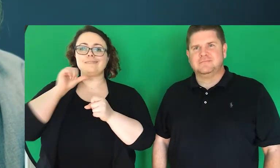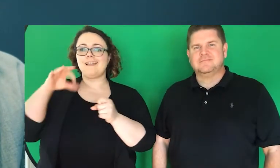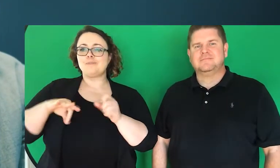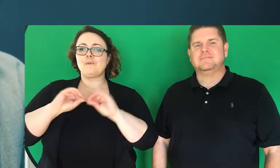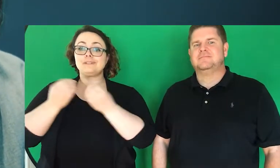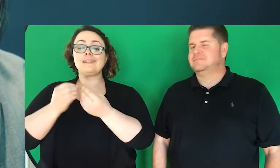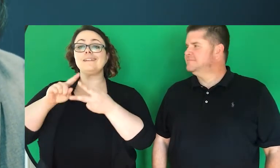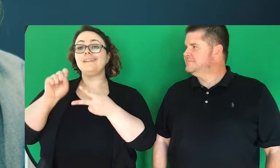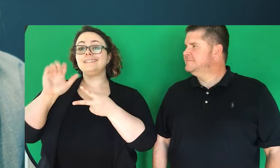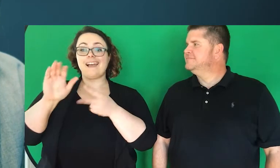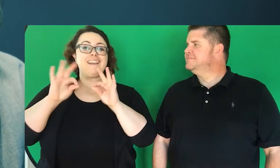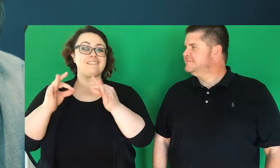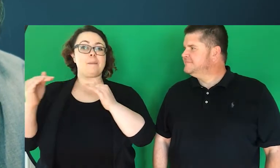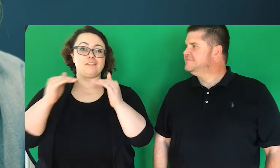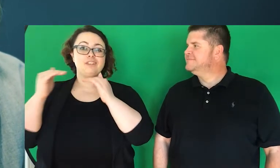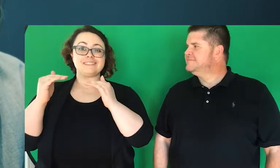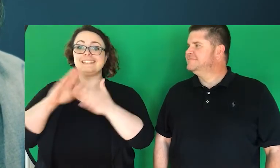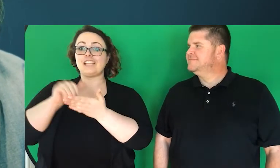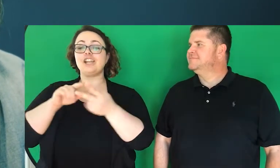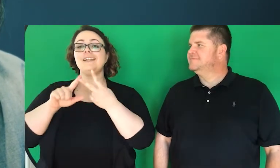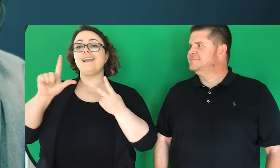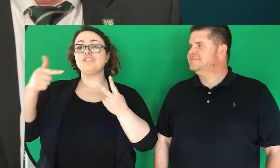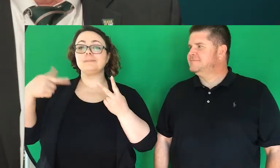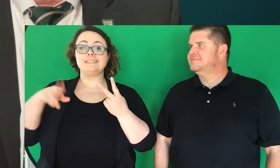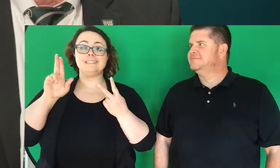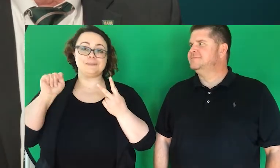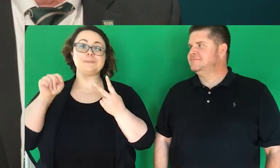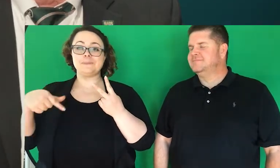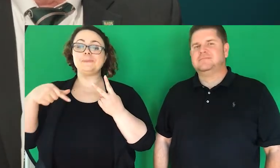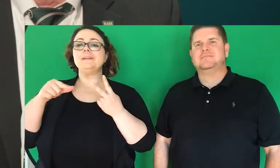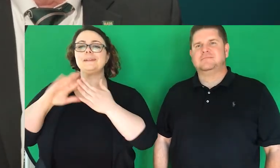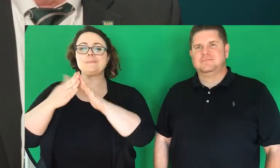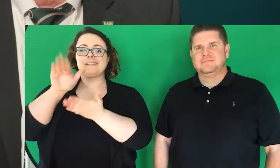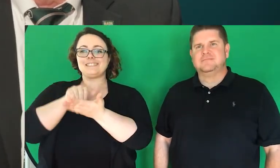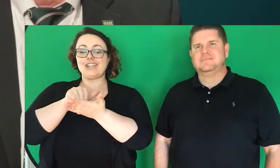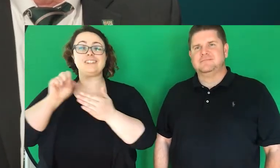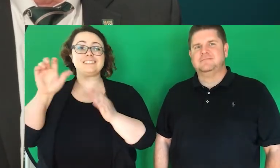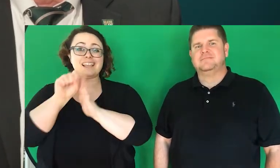the Sacramento Family Justice Center and the LGBT Community Center. And Sac